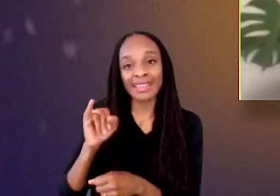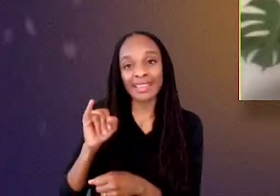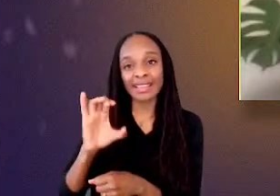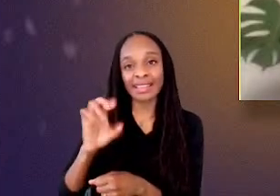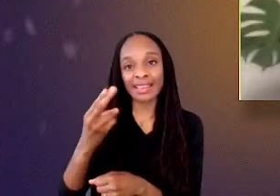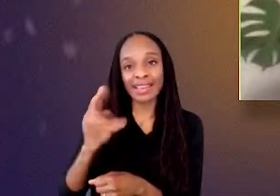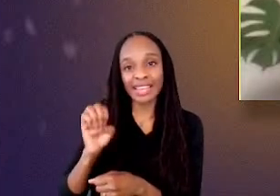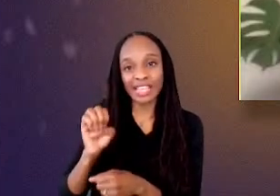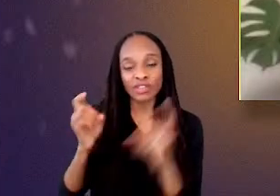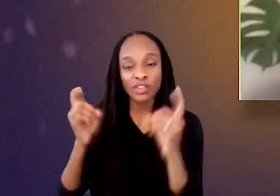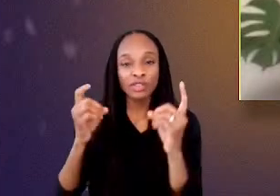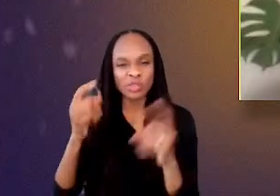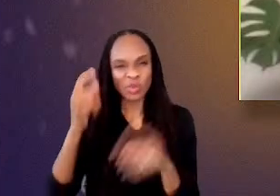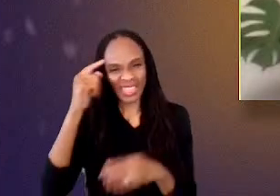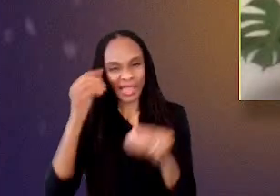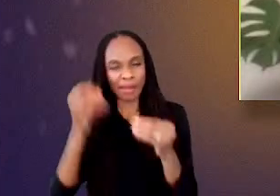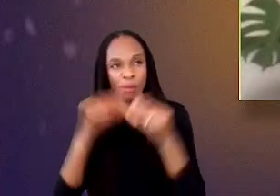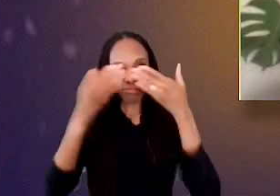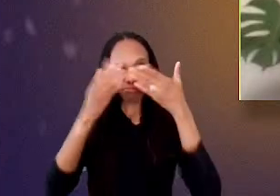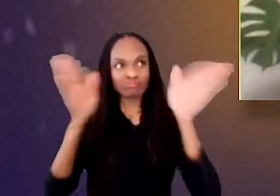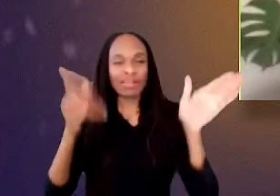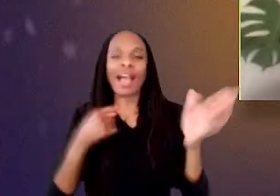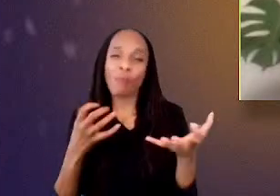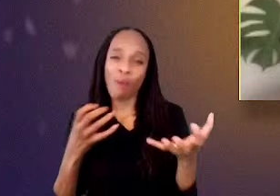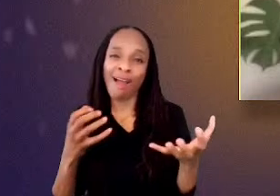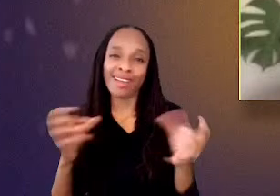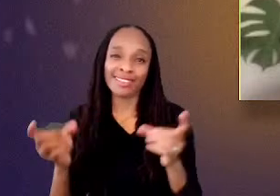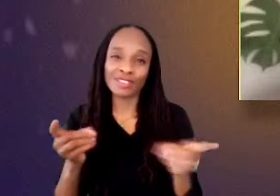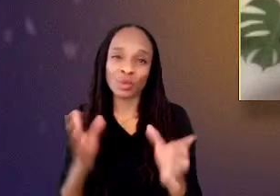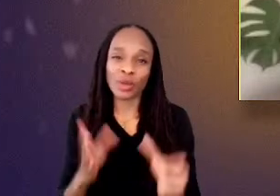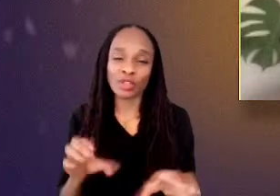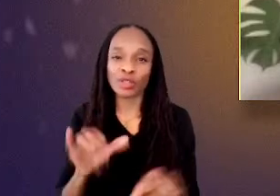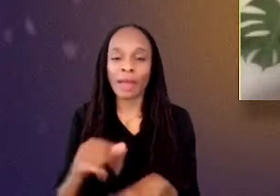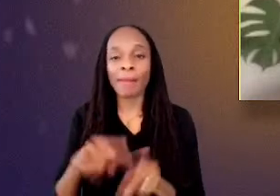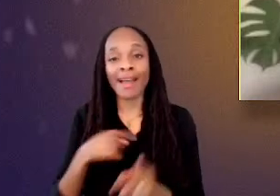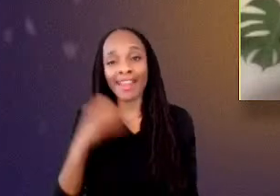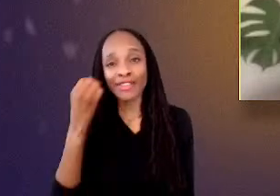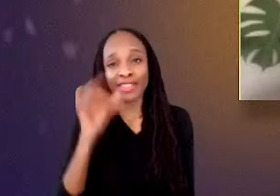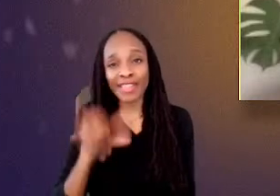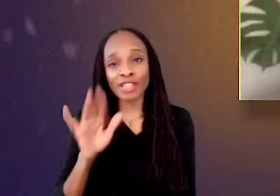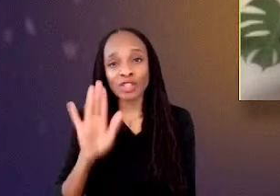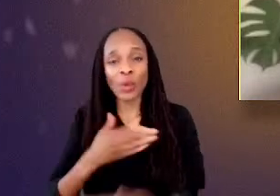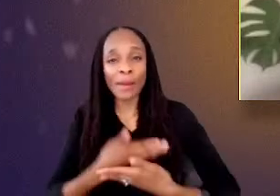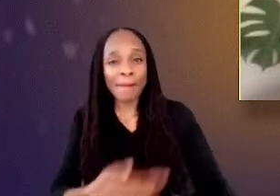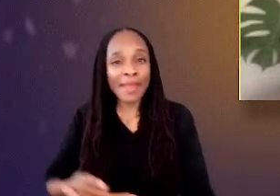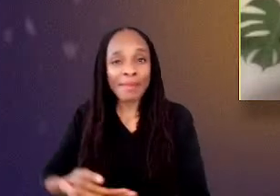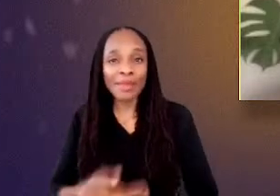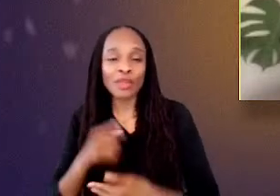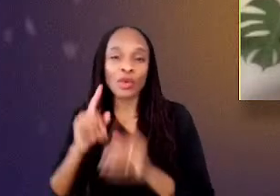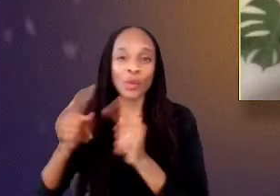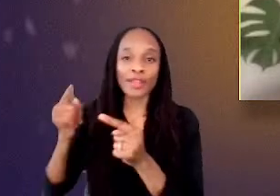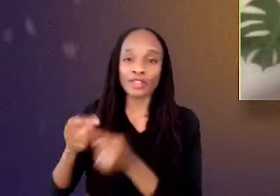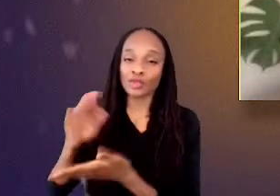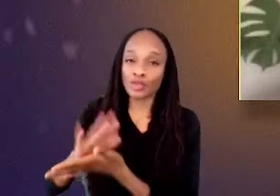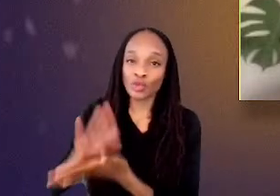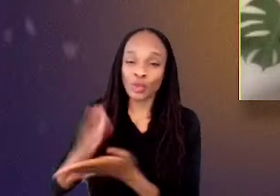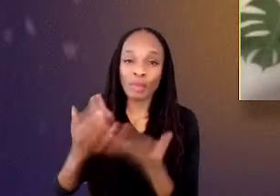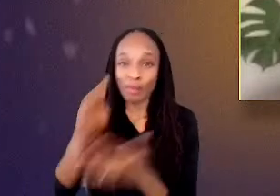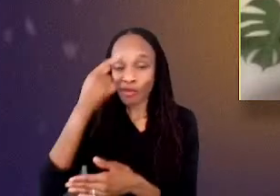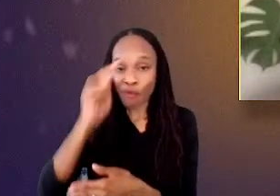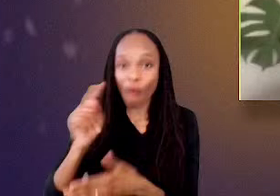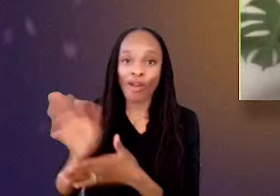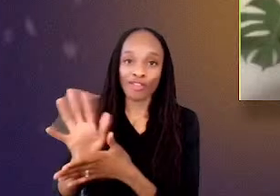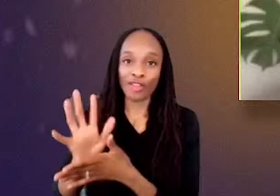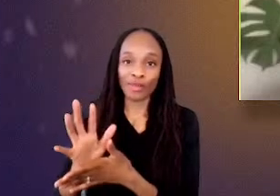is something I want directors to do, but I also understand it's your baby. You went to school probably for film and you